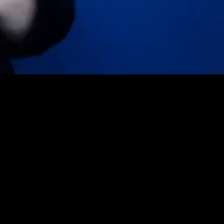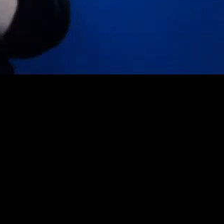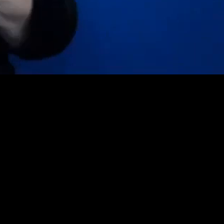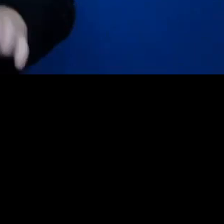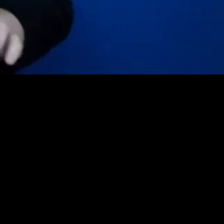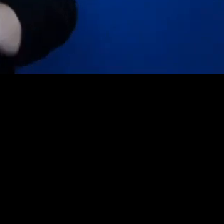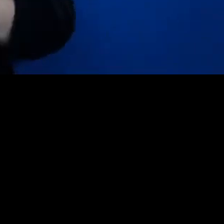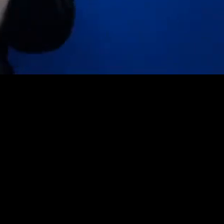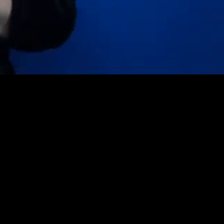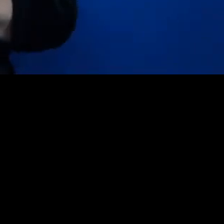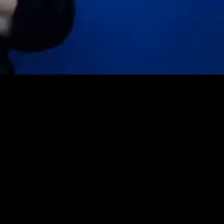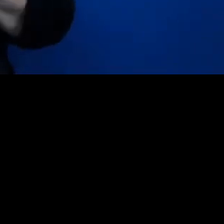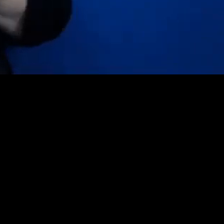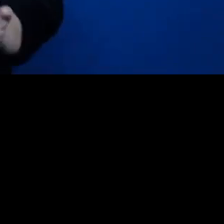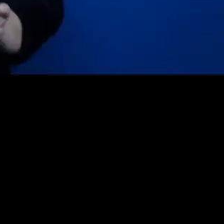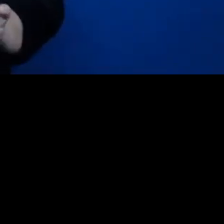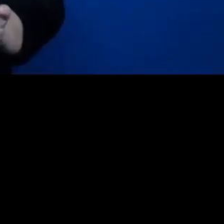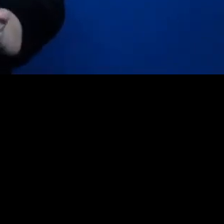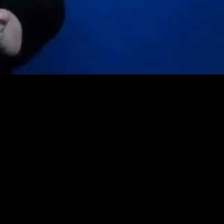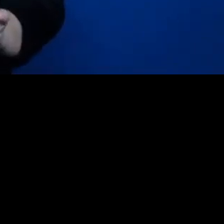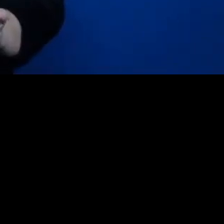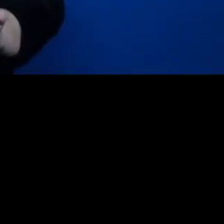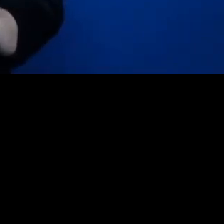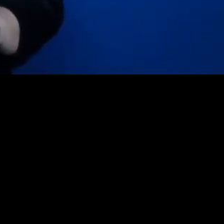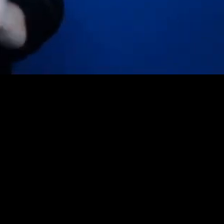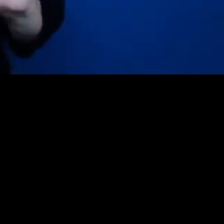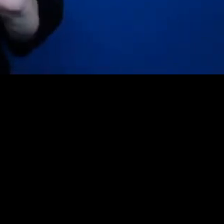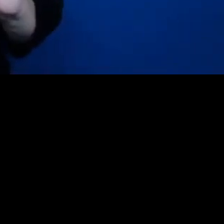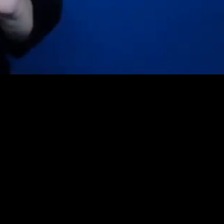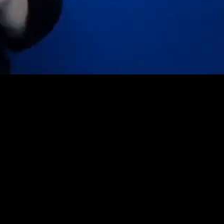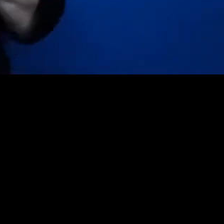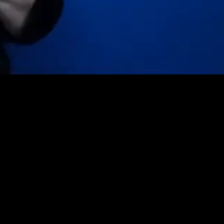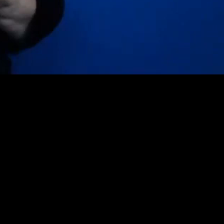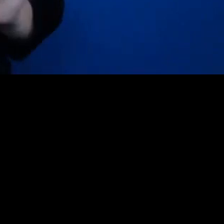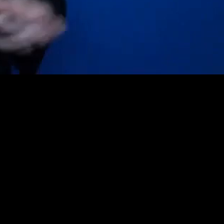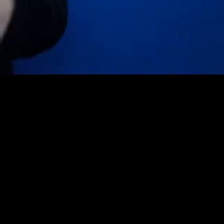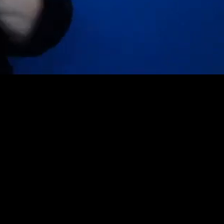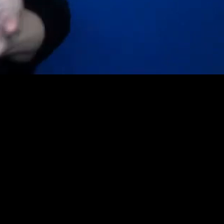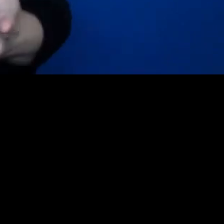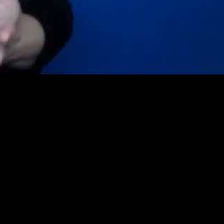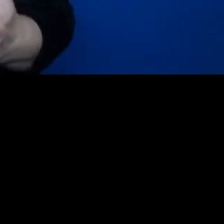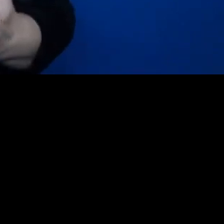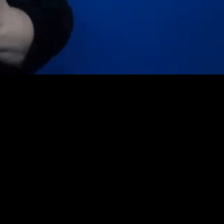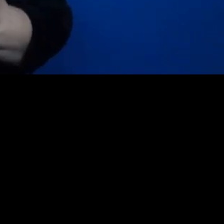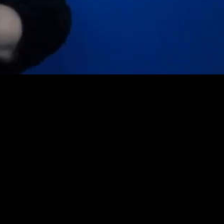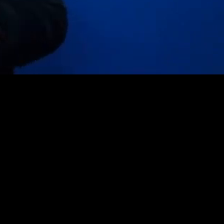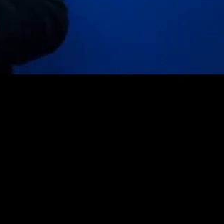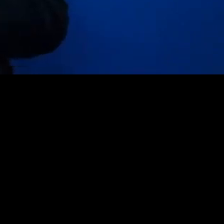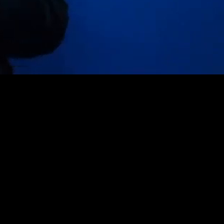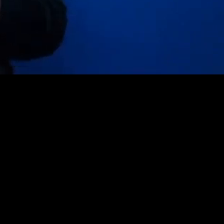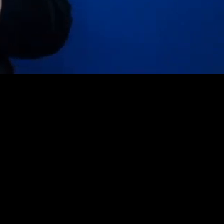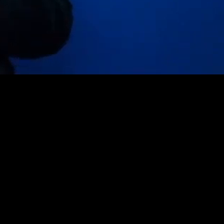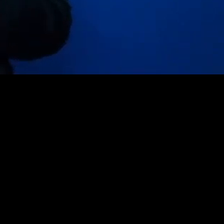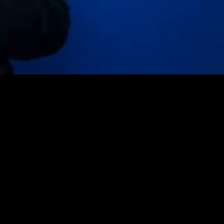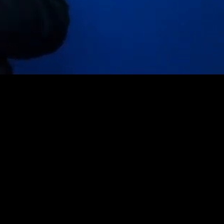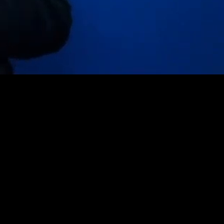does not want, we are not, we now do a lot of consulting. So if a tribe says we don't want our objects